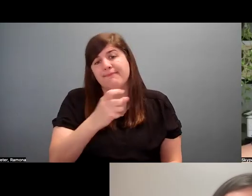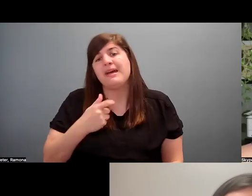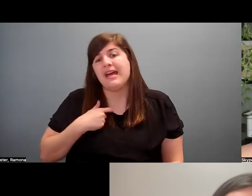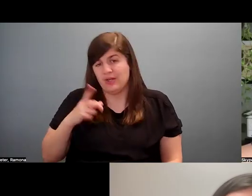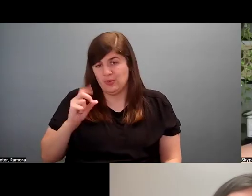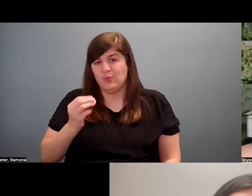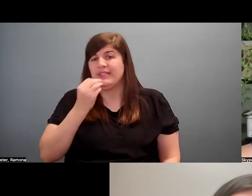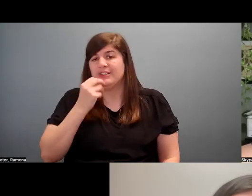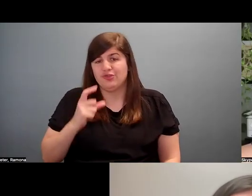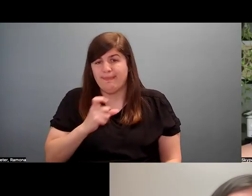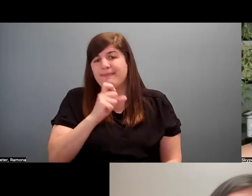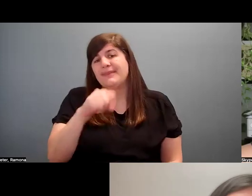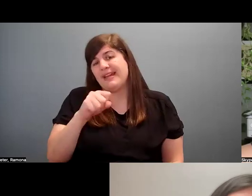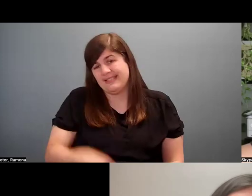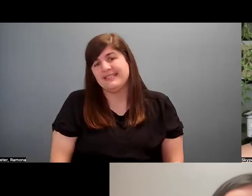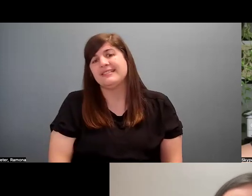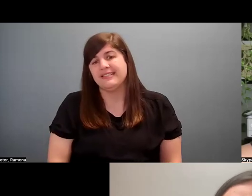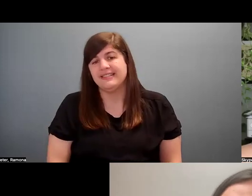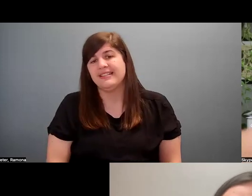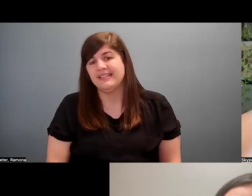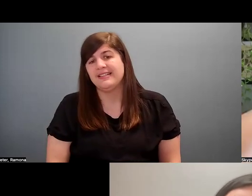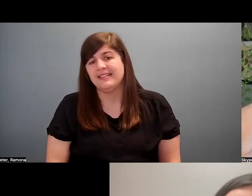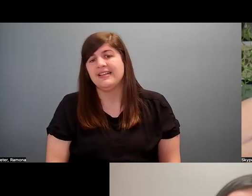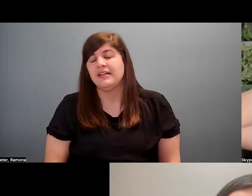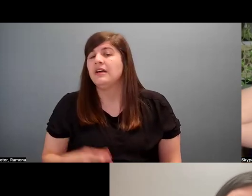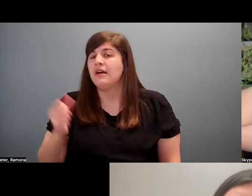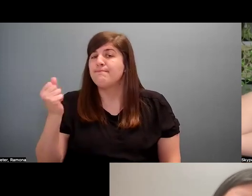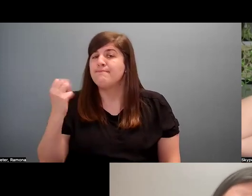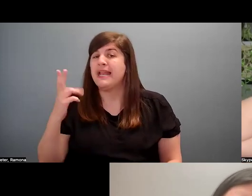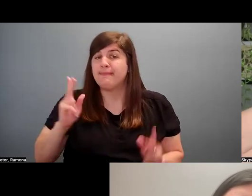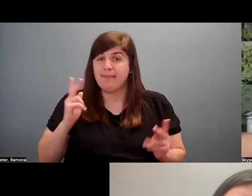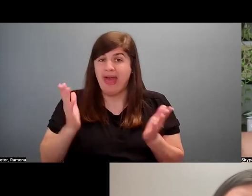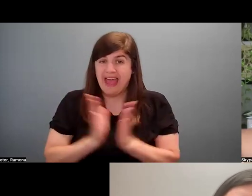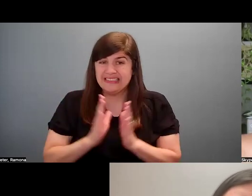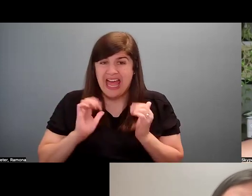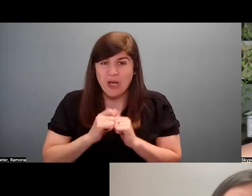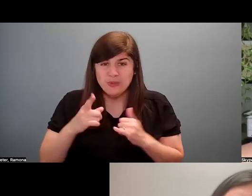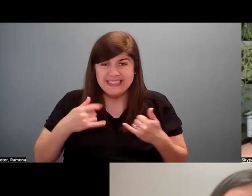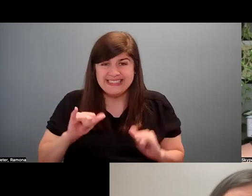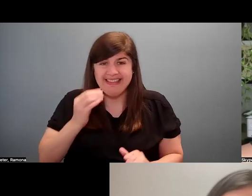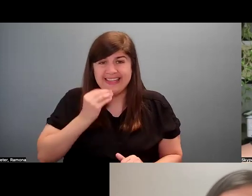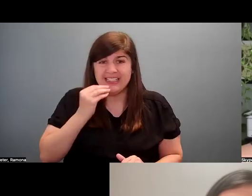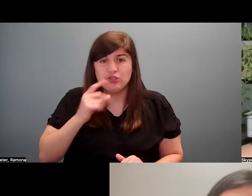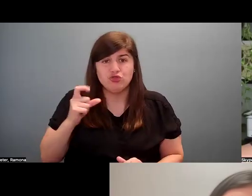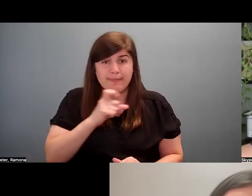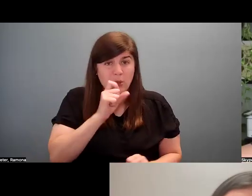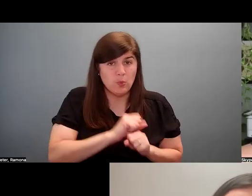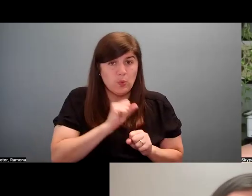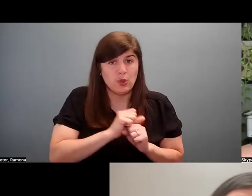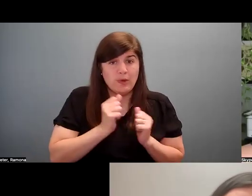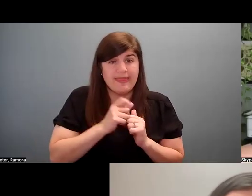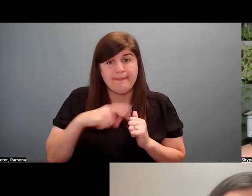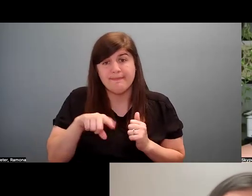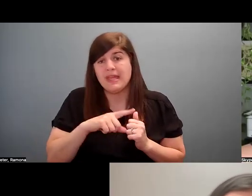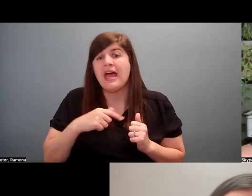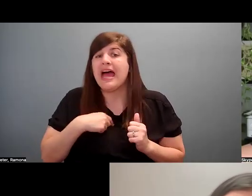personally eat shrimp. Um, a lot of people ask me, how can you still eat shrimp after you work with them? I don't eat